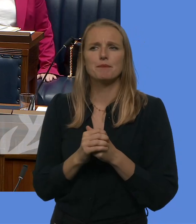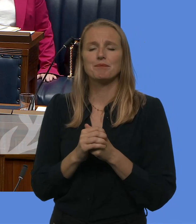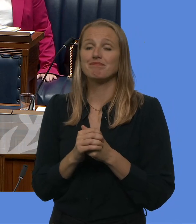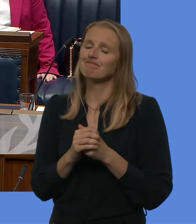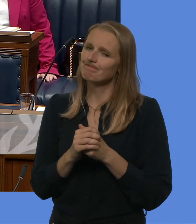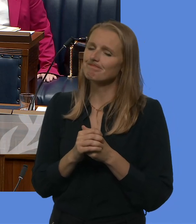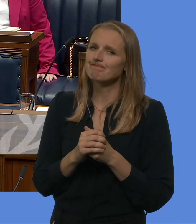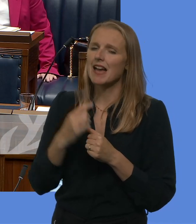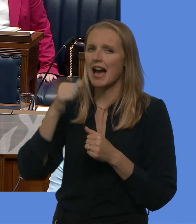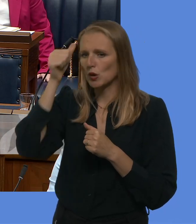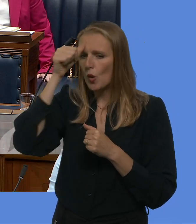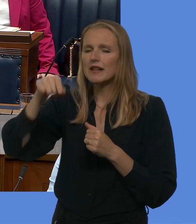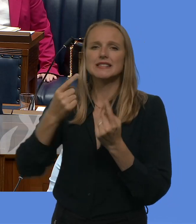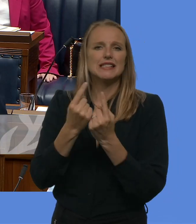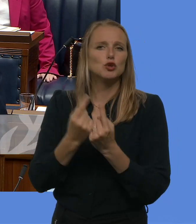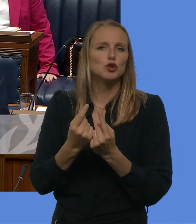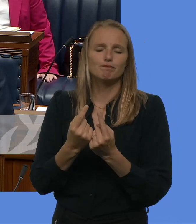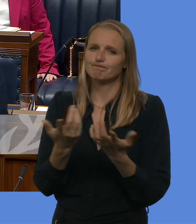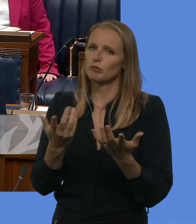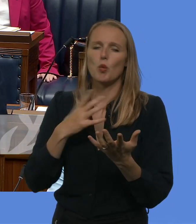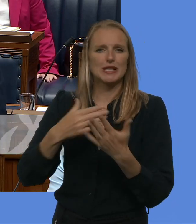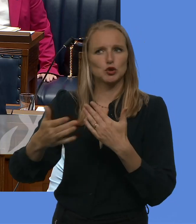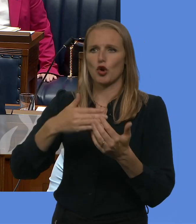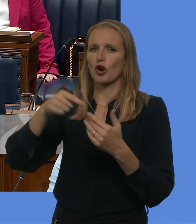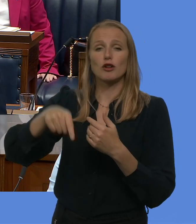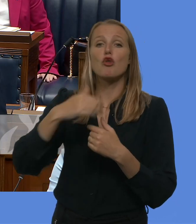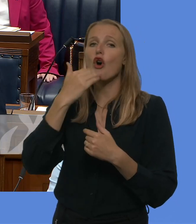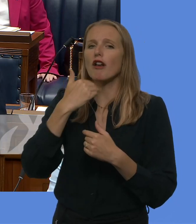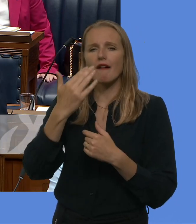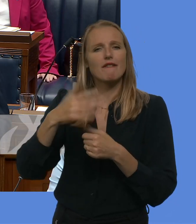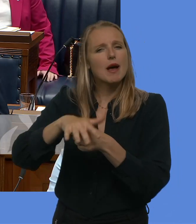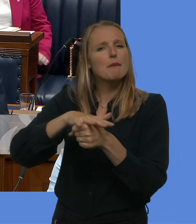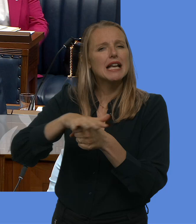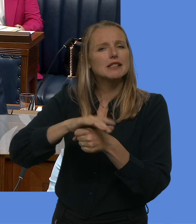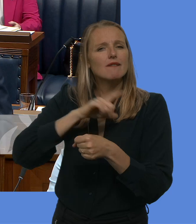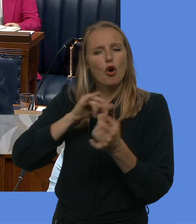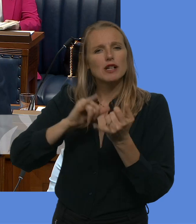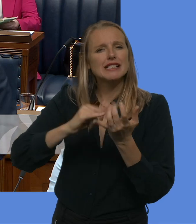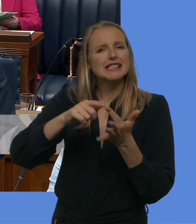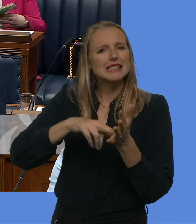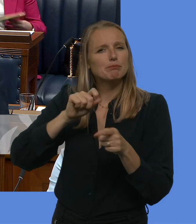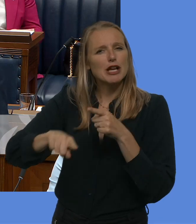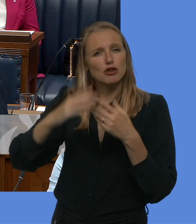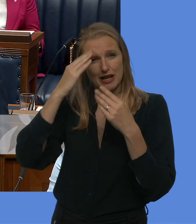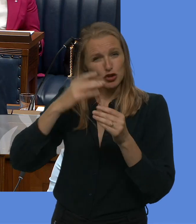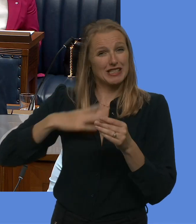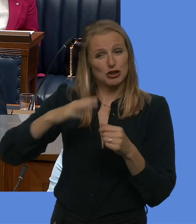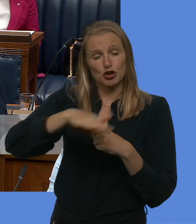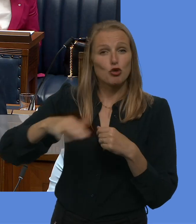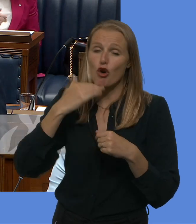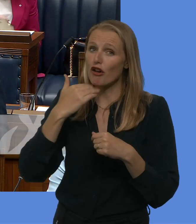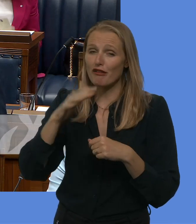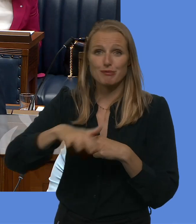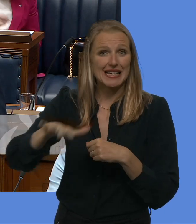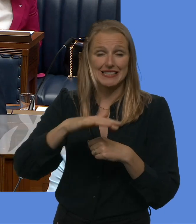members do, requires a resolution. And whenever I first again came into office,